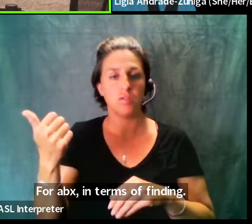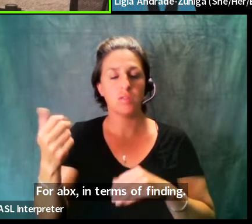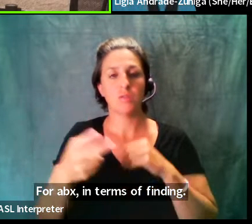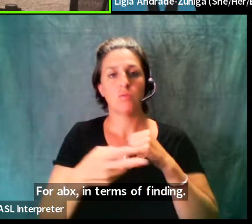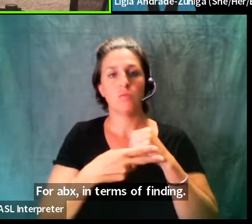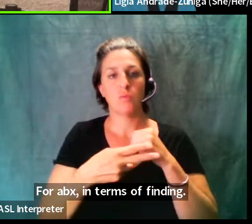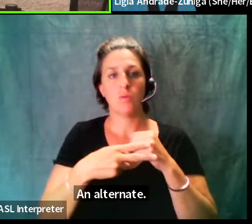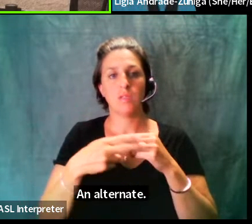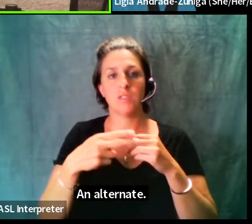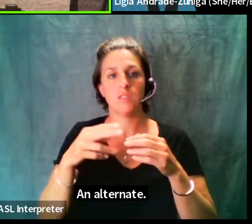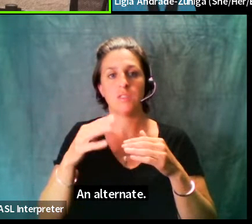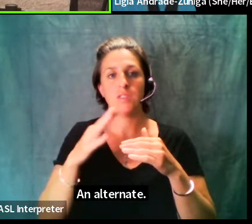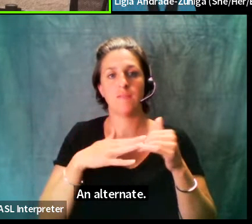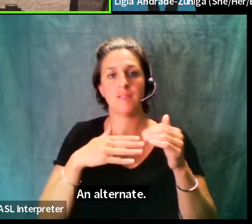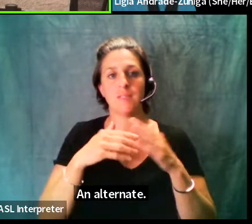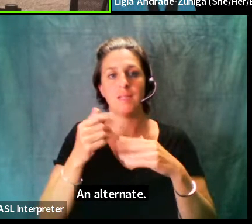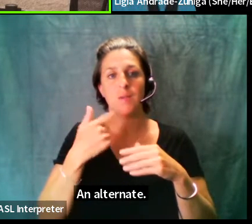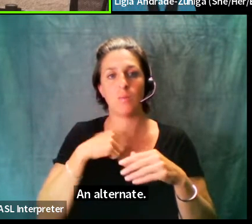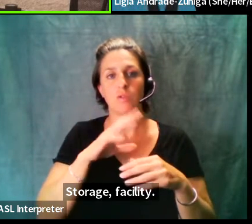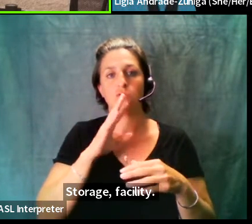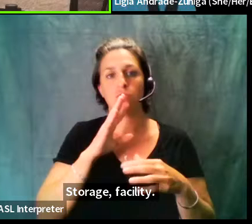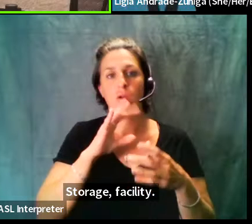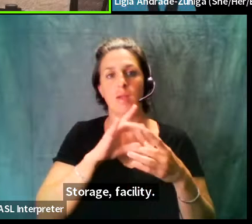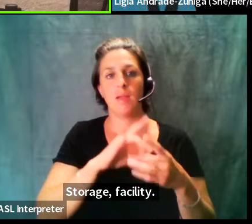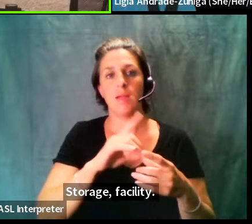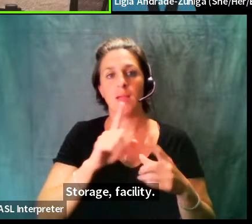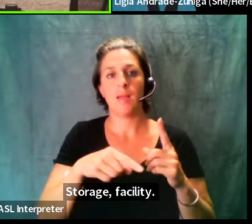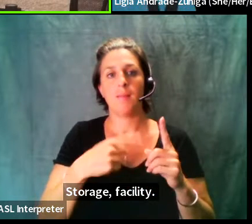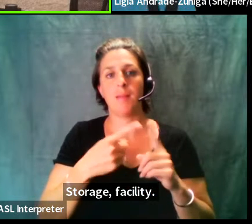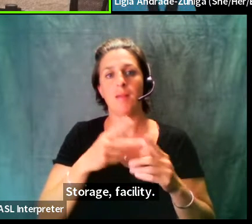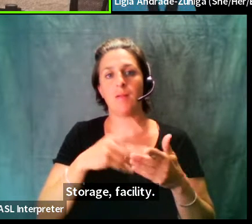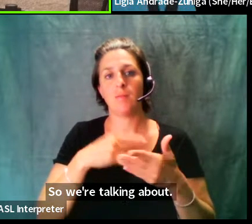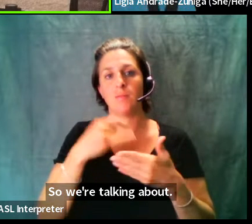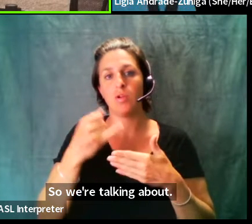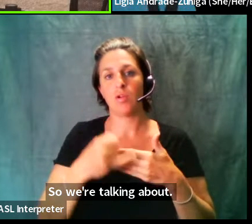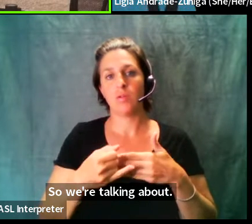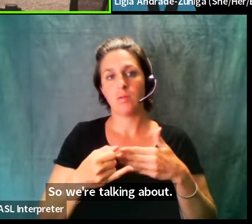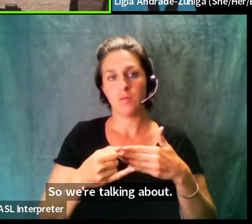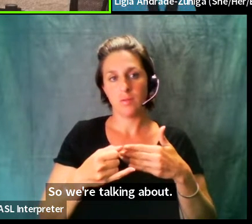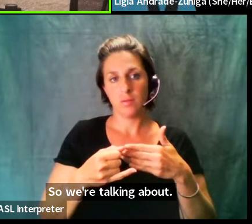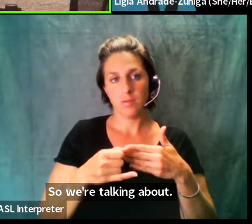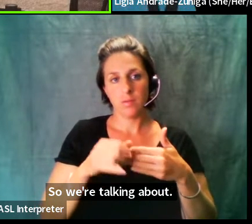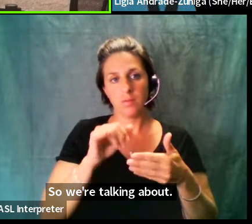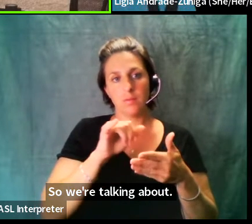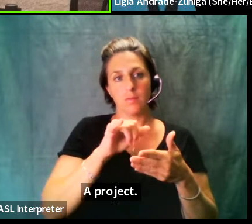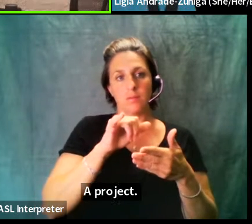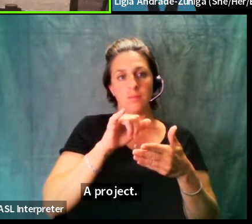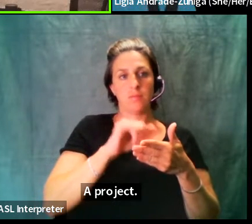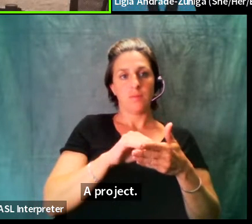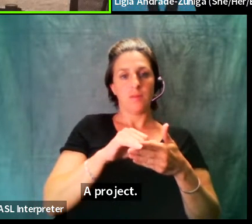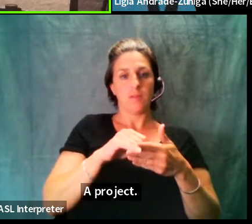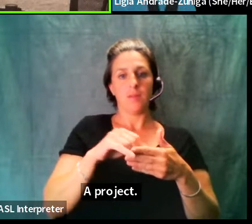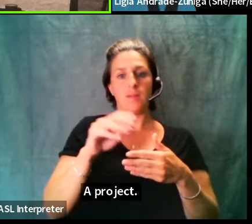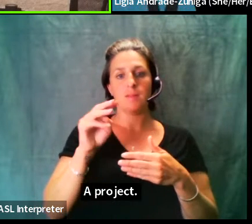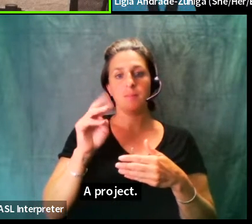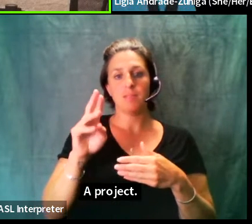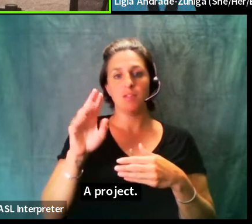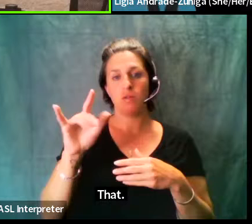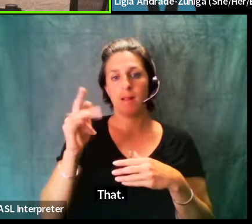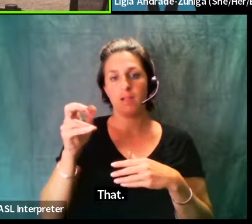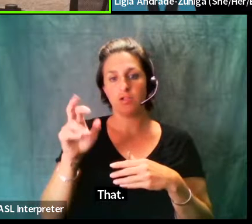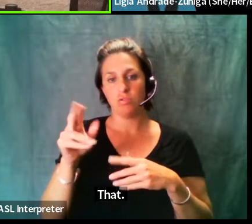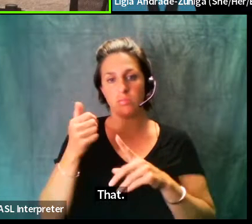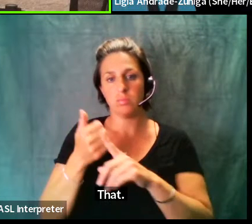facility. So we're talking about a project that, by Mr. Leininger's own